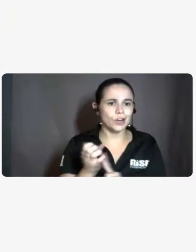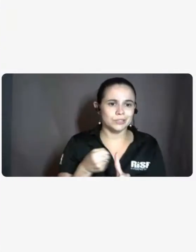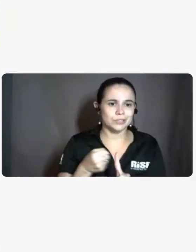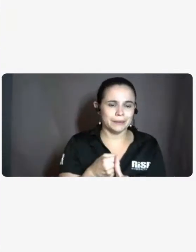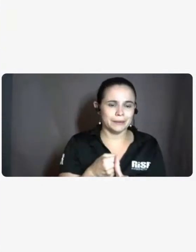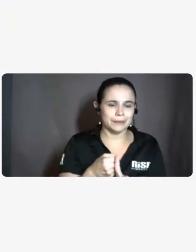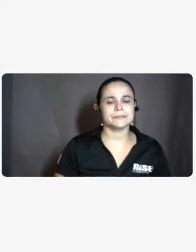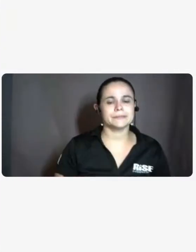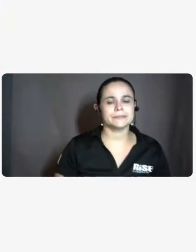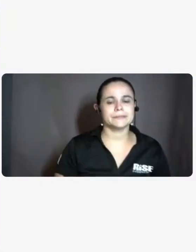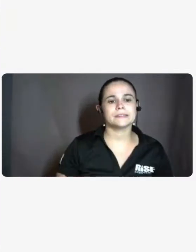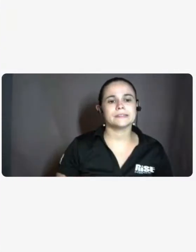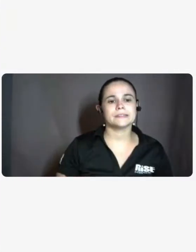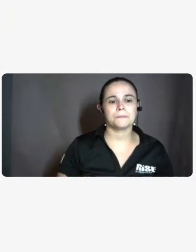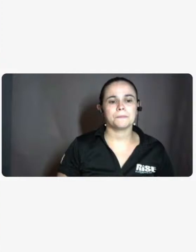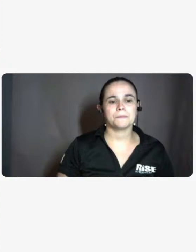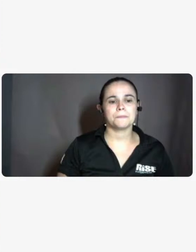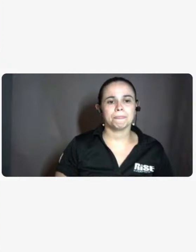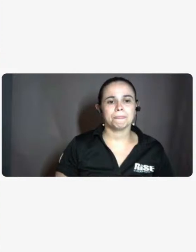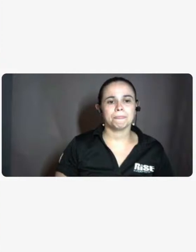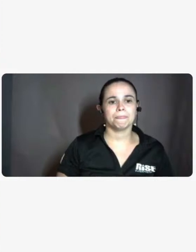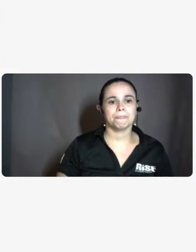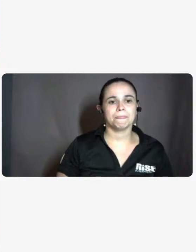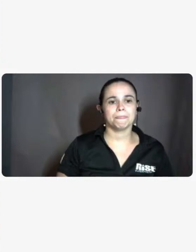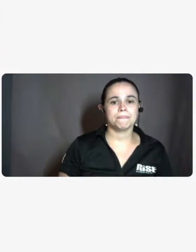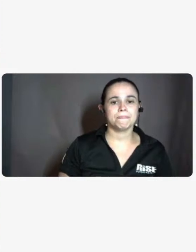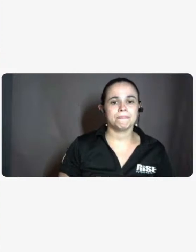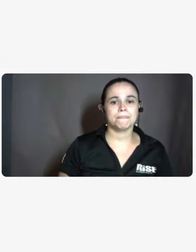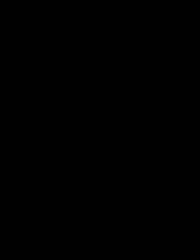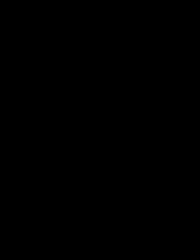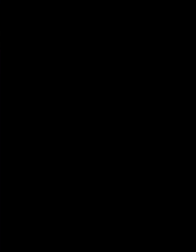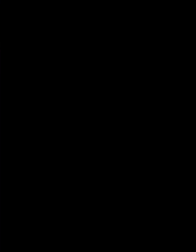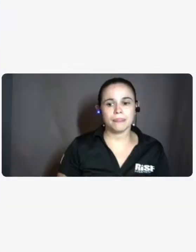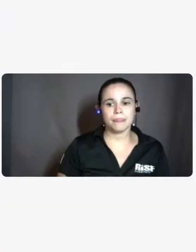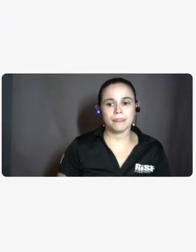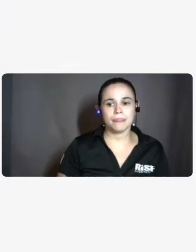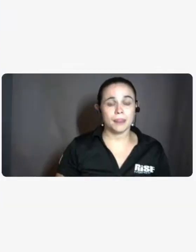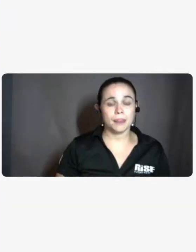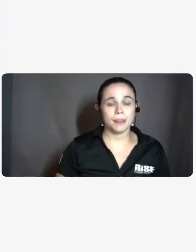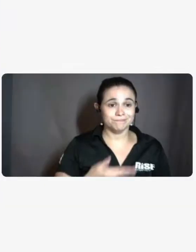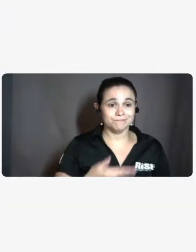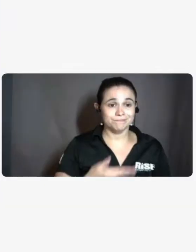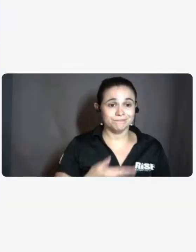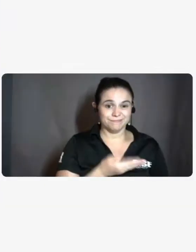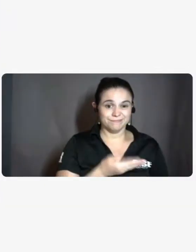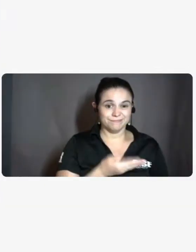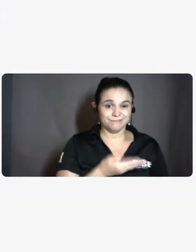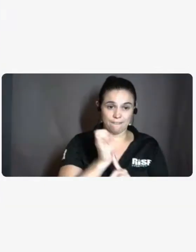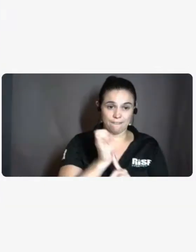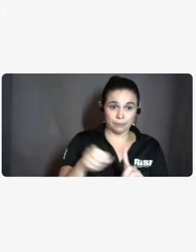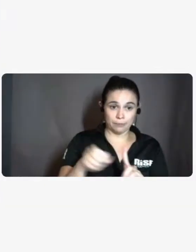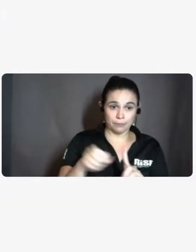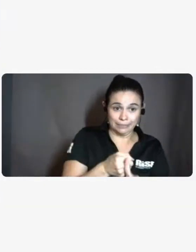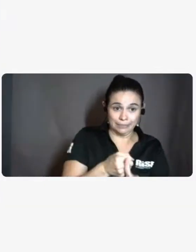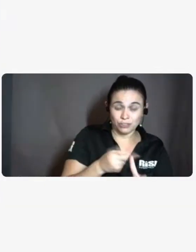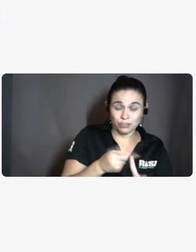these are the environmental impacts just generated from the warehouse and the truck traffic